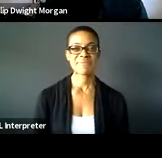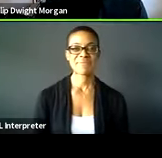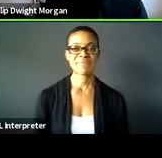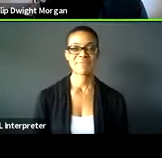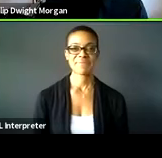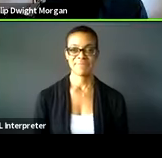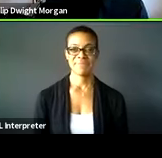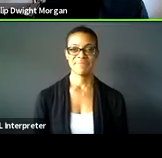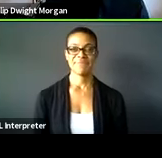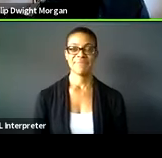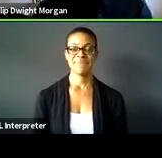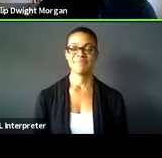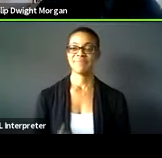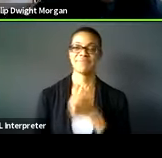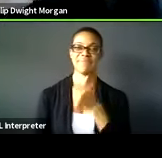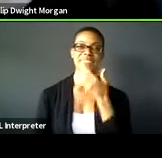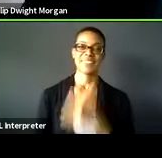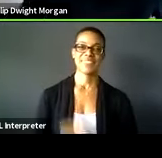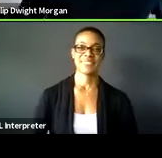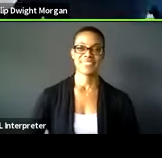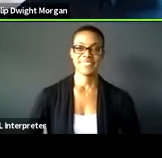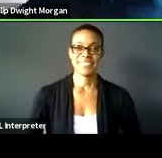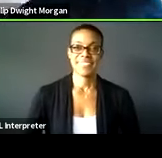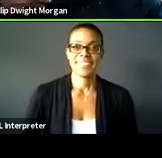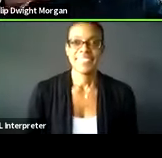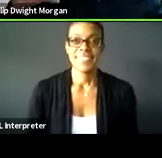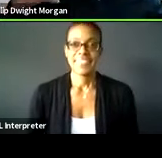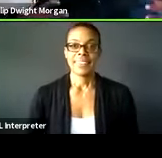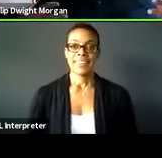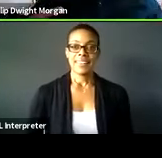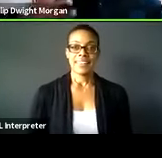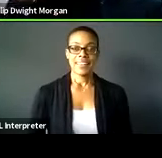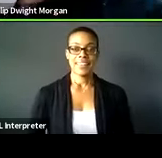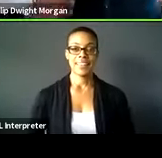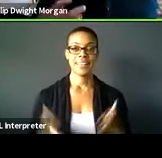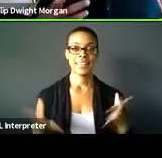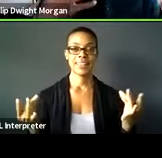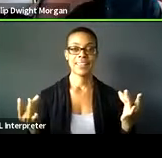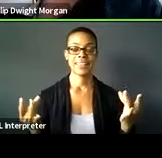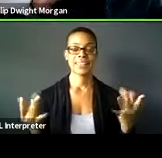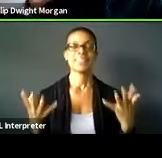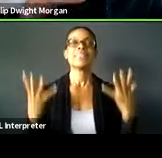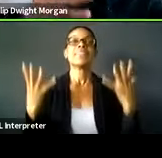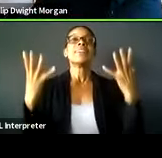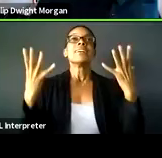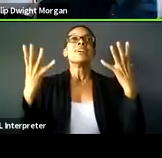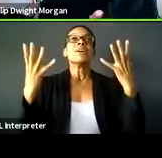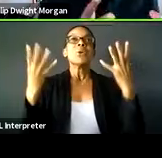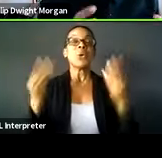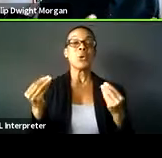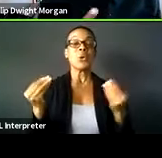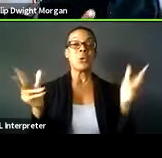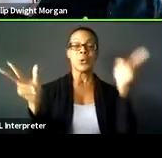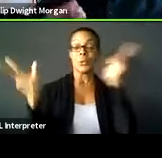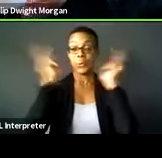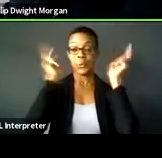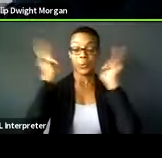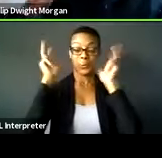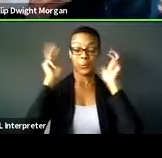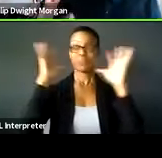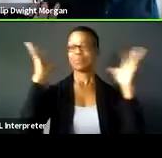Thanks so much for that. Okay, I'm just gonna take a deep breath to digest all that beauty that just was shared with the